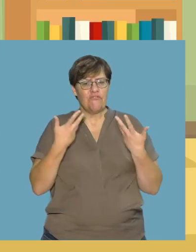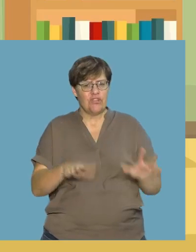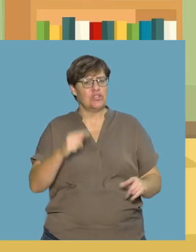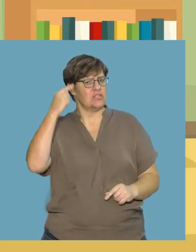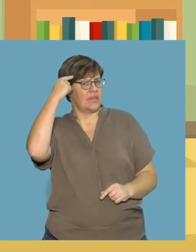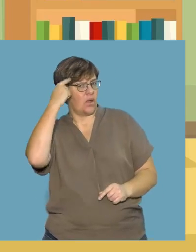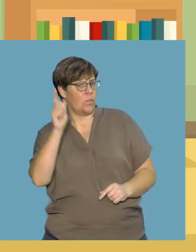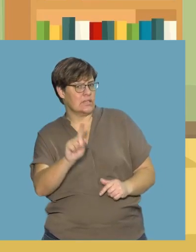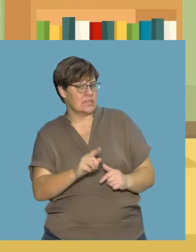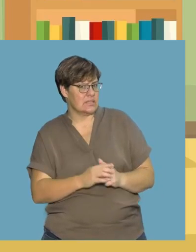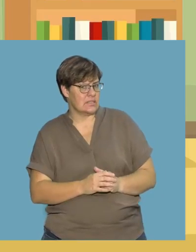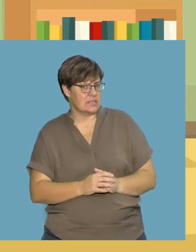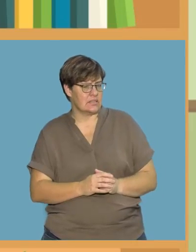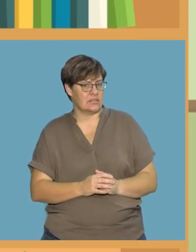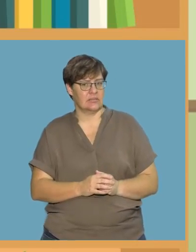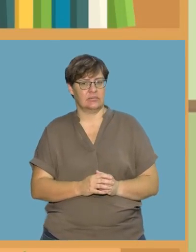thought?